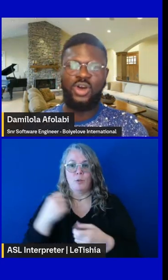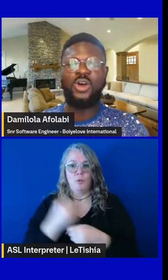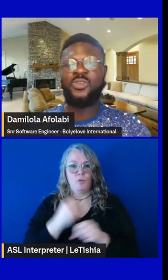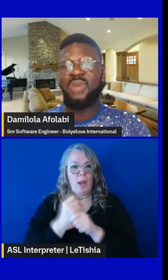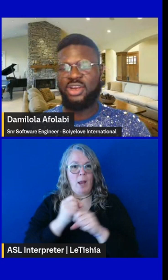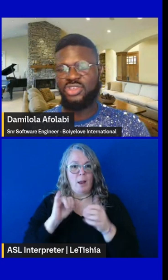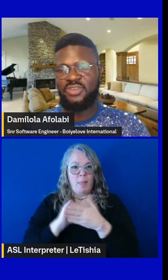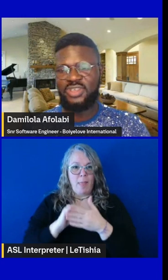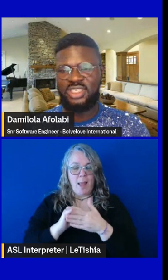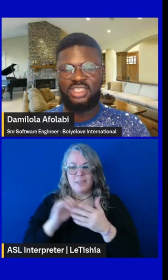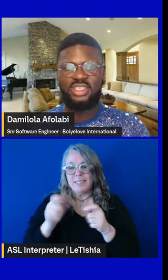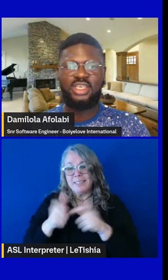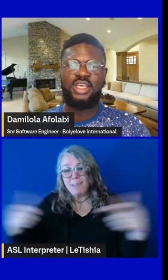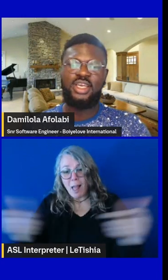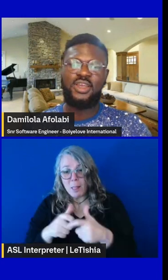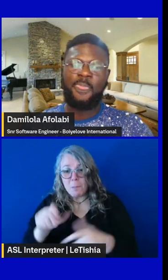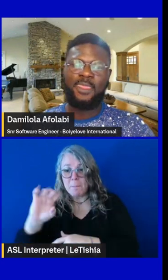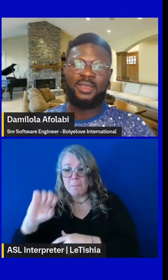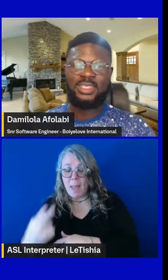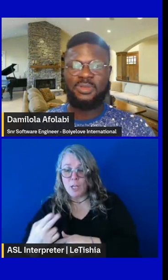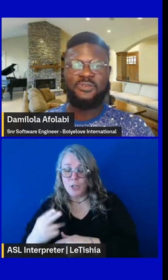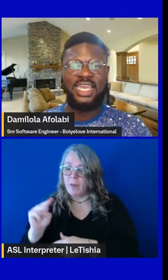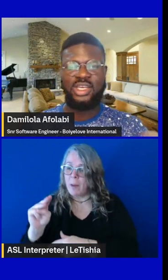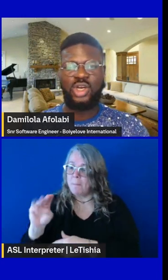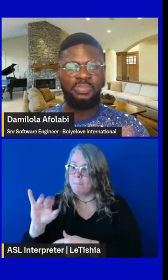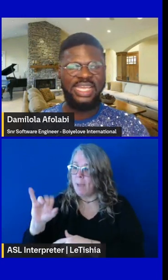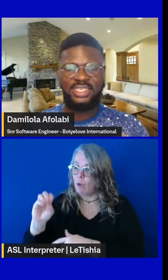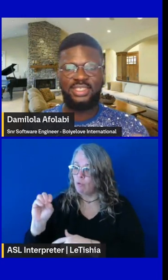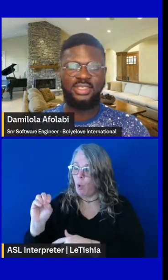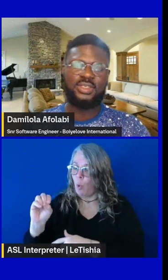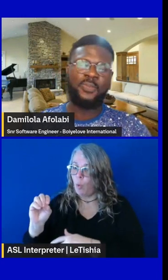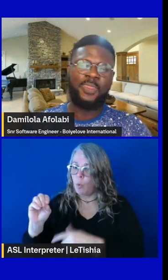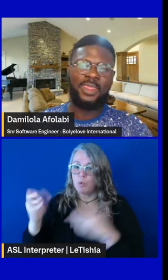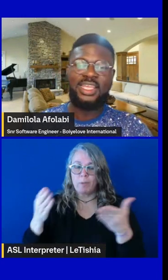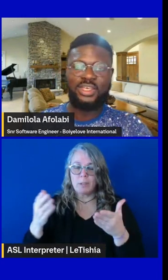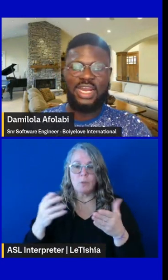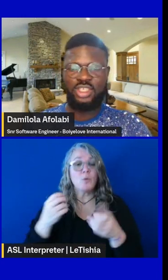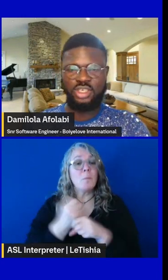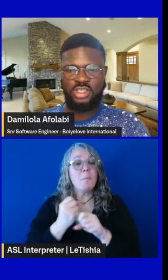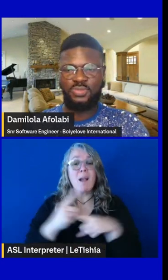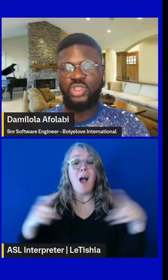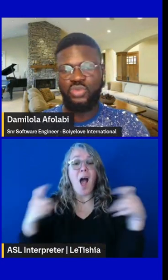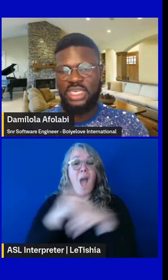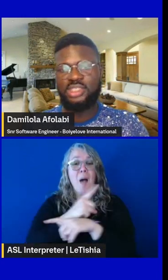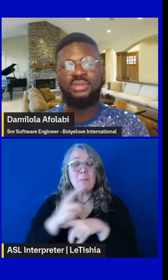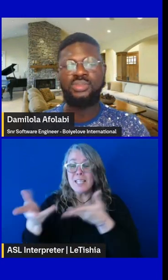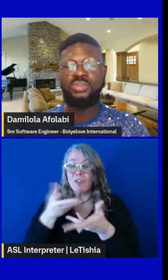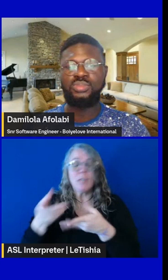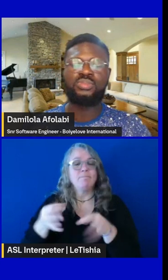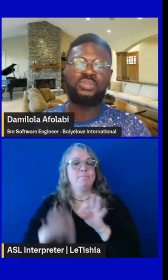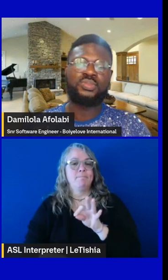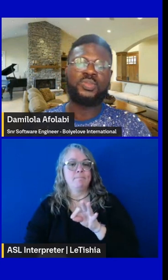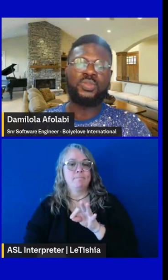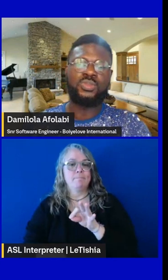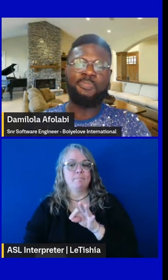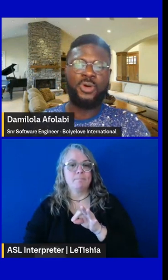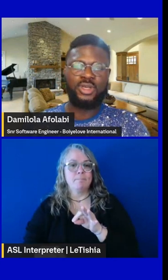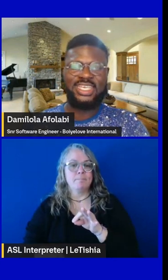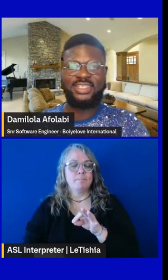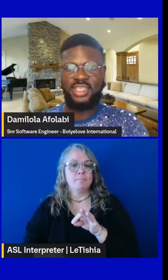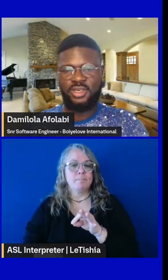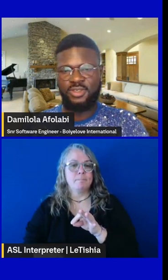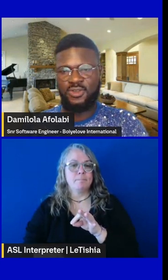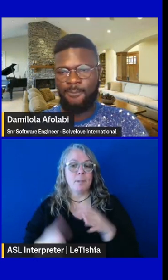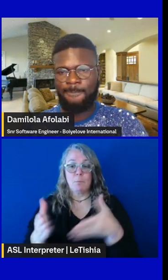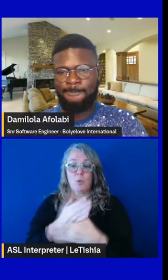mesh of microservices, simplifying complex interactions between